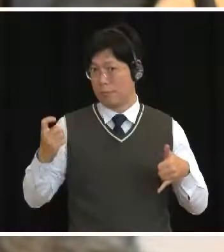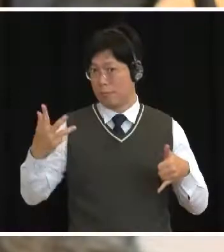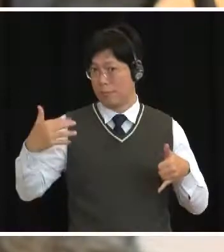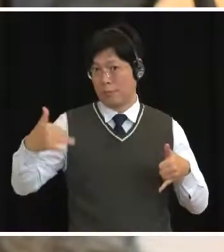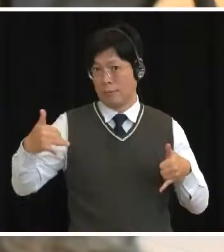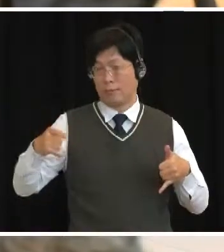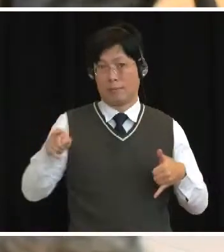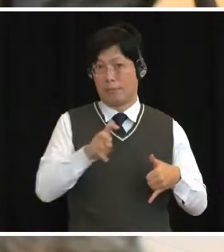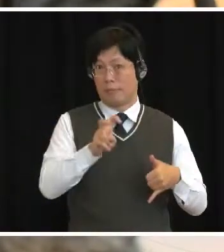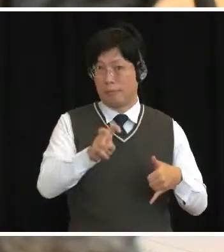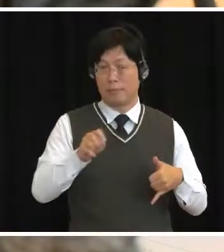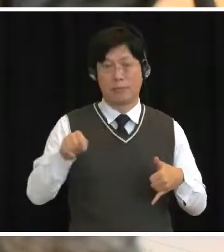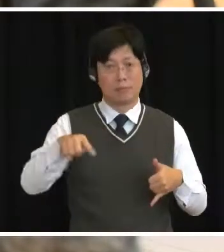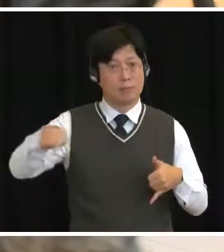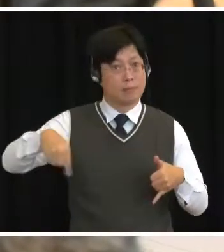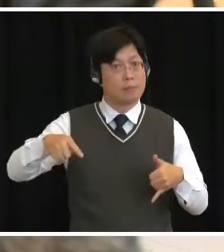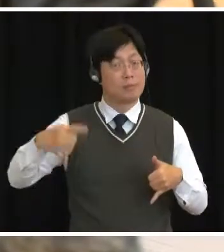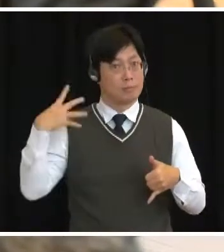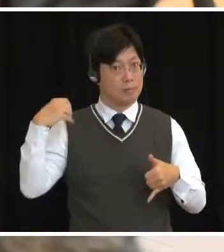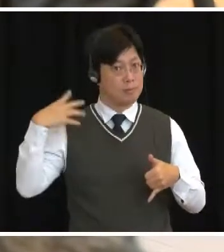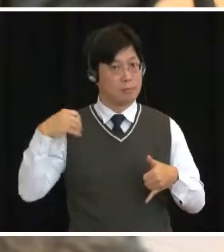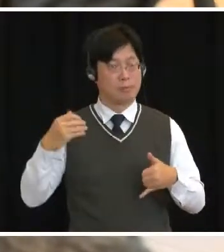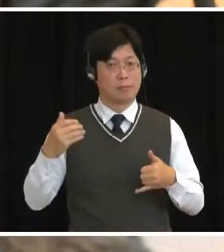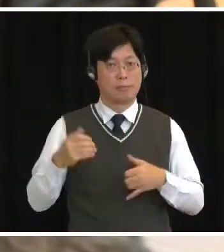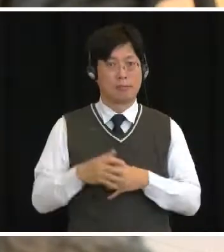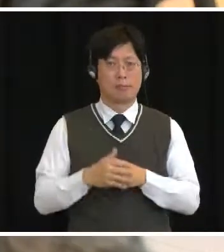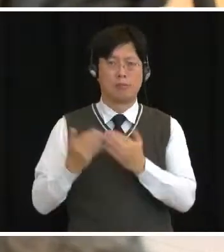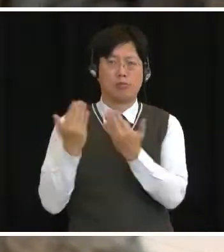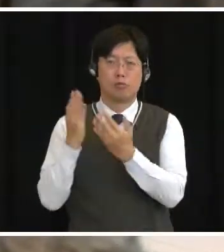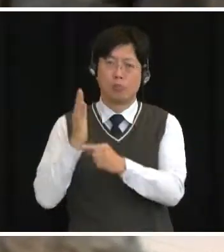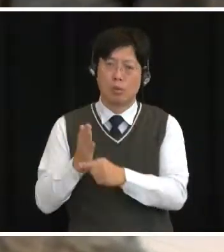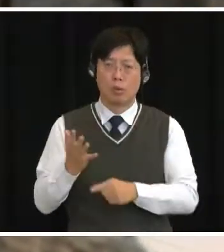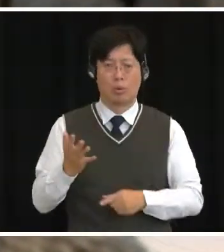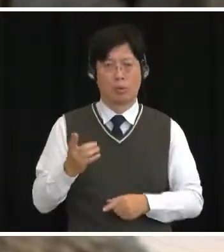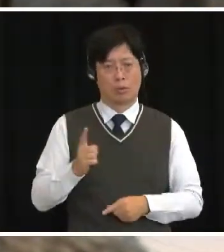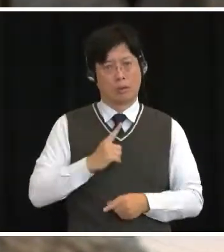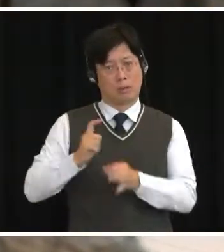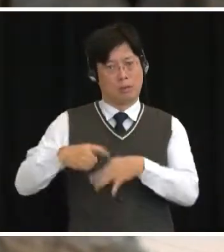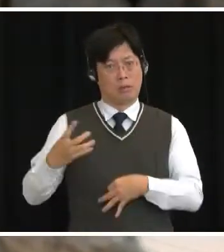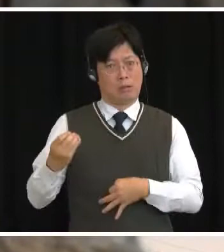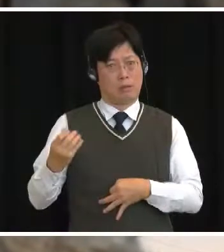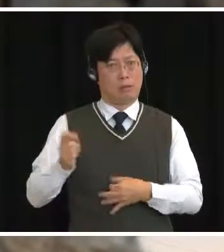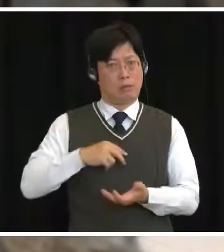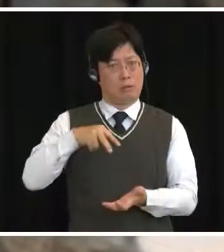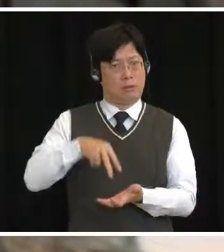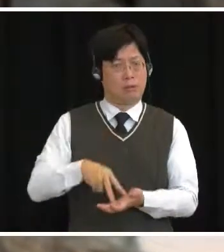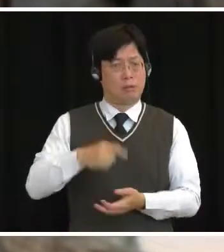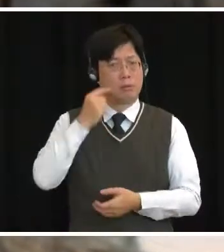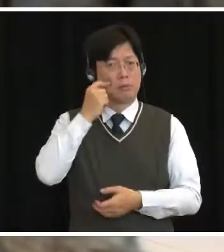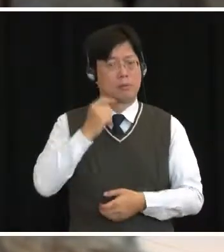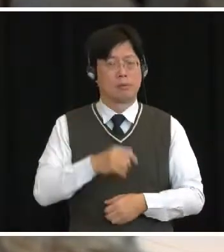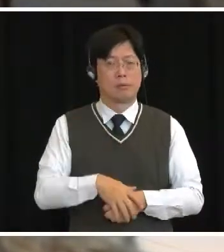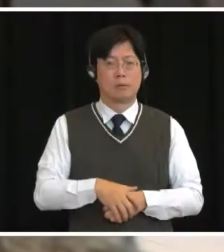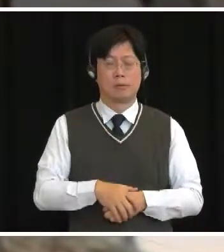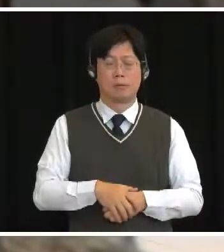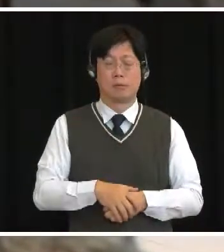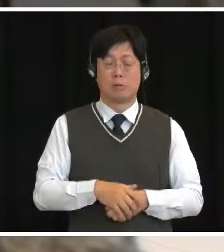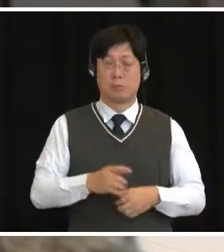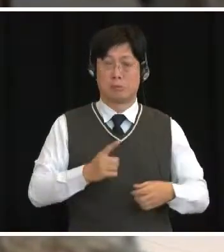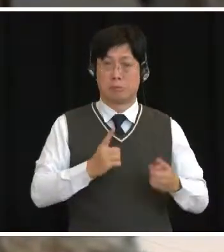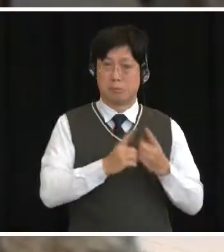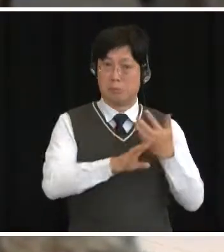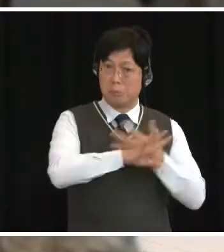For those aged between 18 and 20, most of them are still